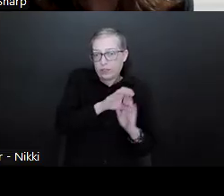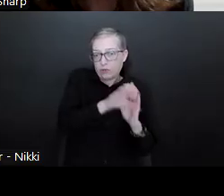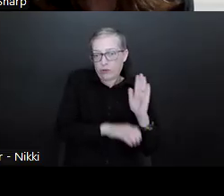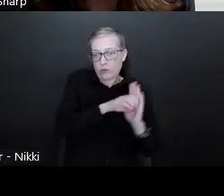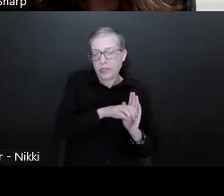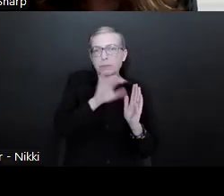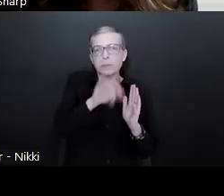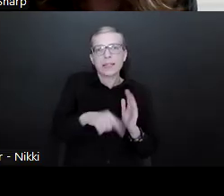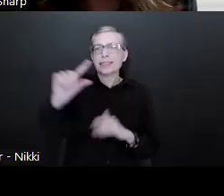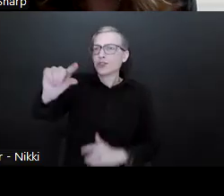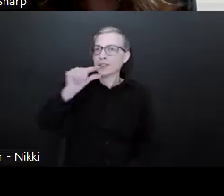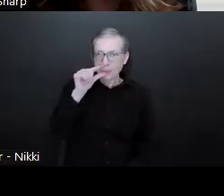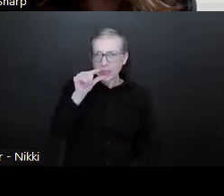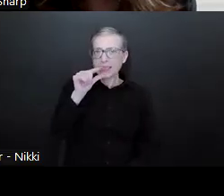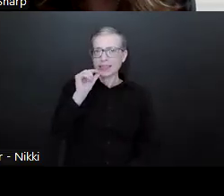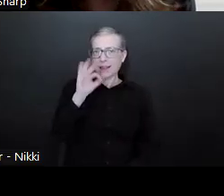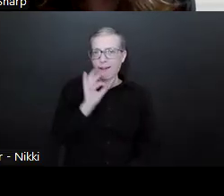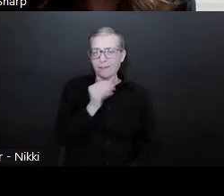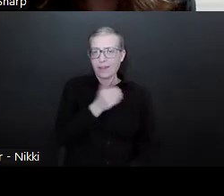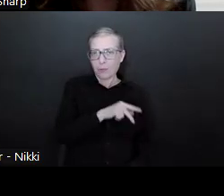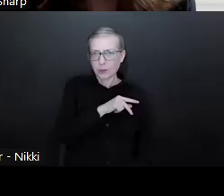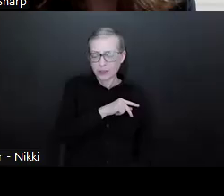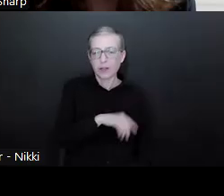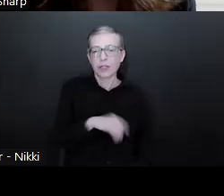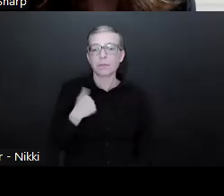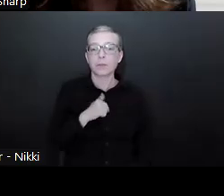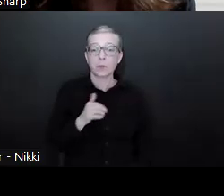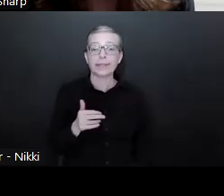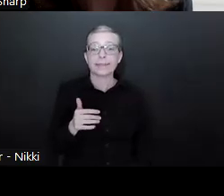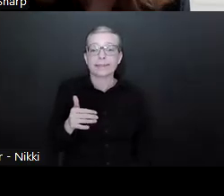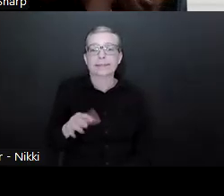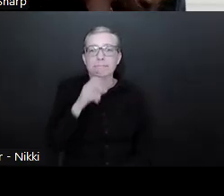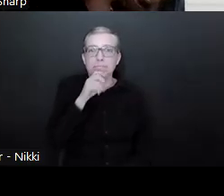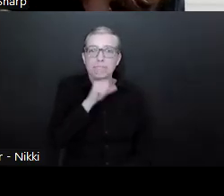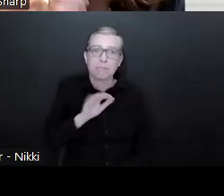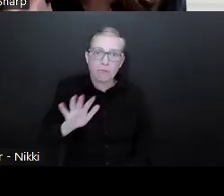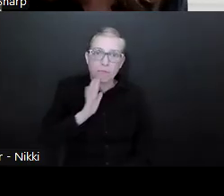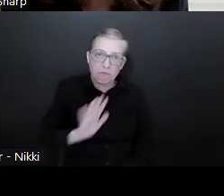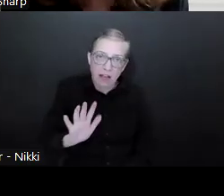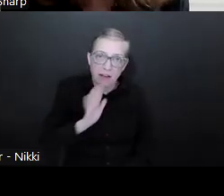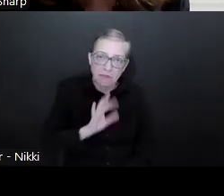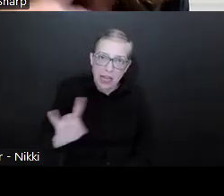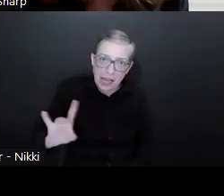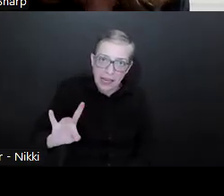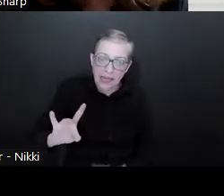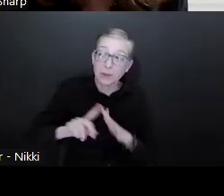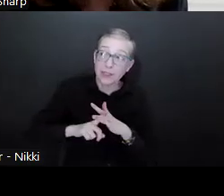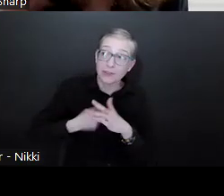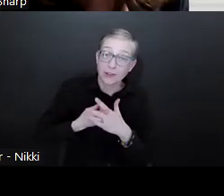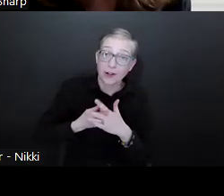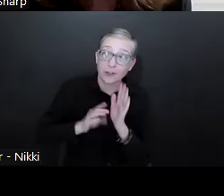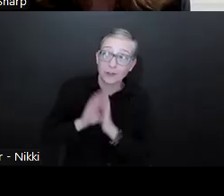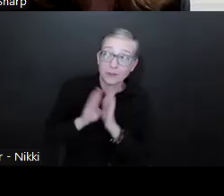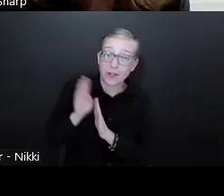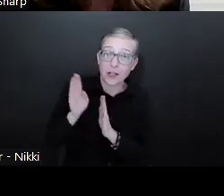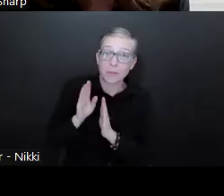functioning. When we get to about 5 or 8 years of age, we start to have goals and values. We know that we like swimming